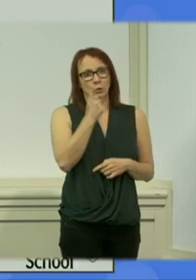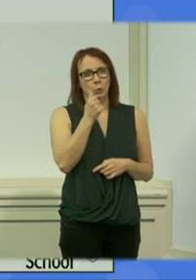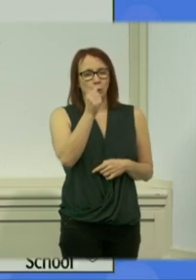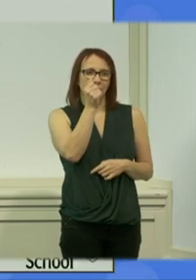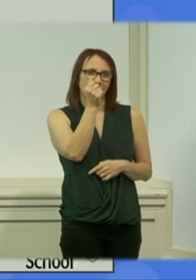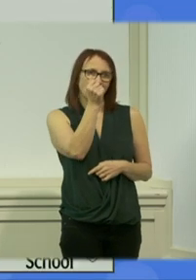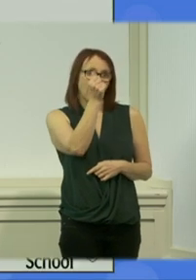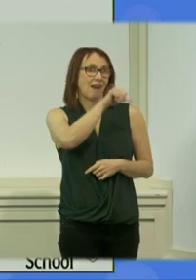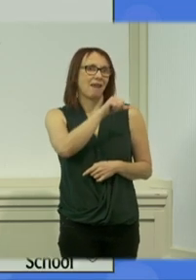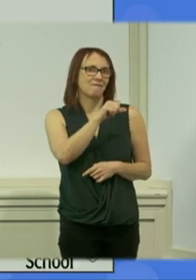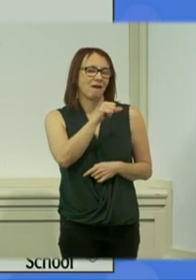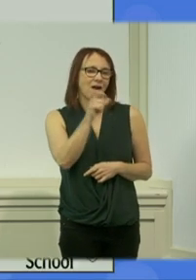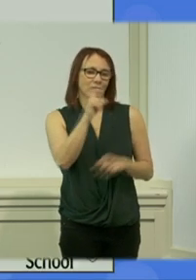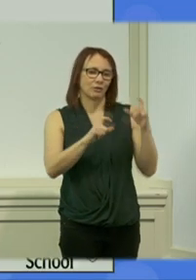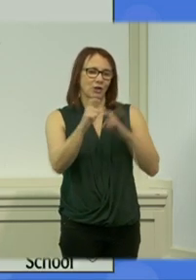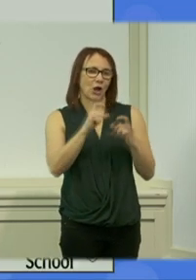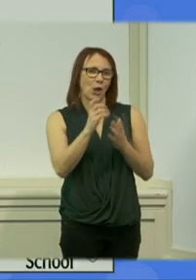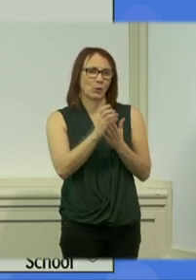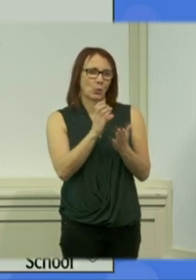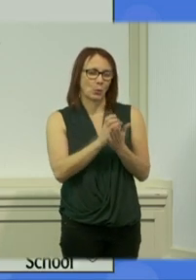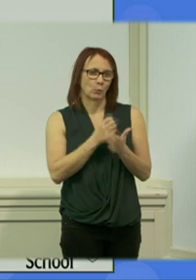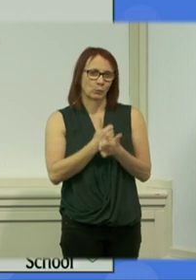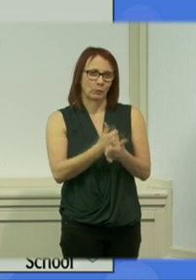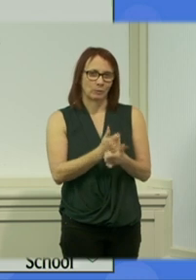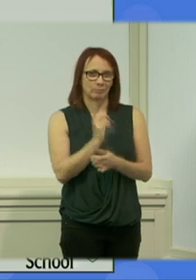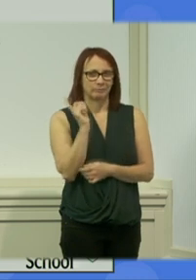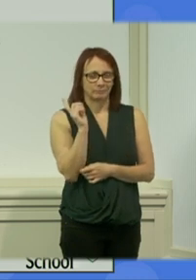clever-ish colour coding here to help you,